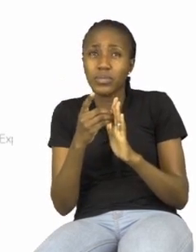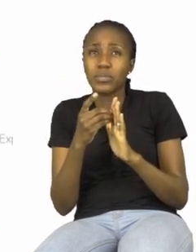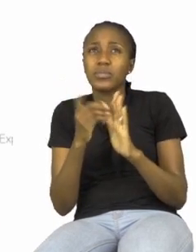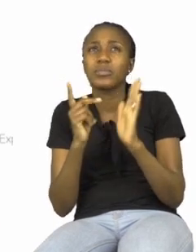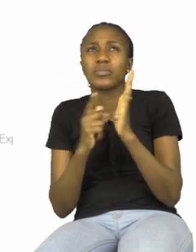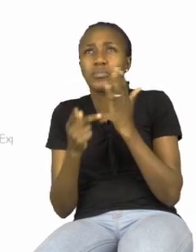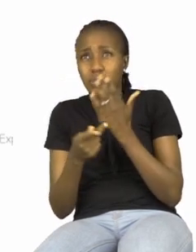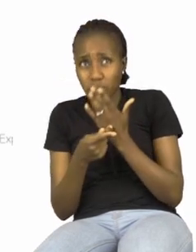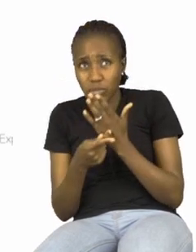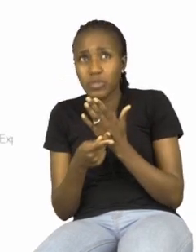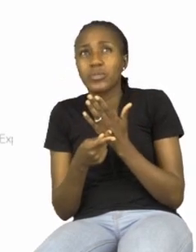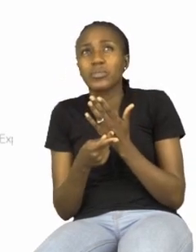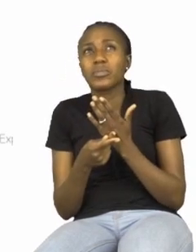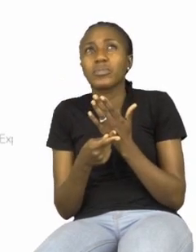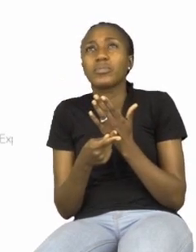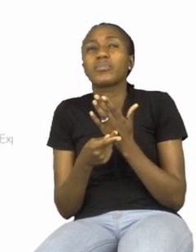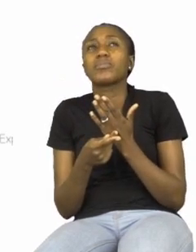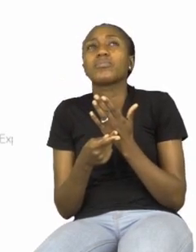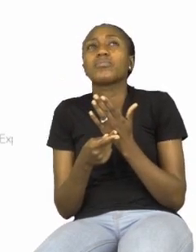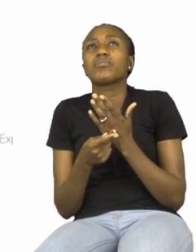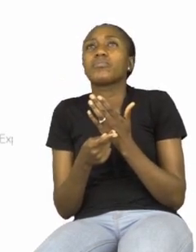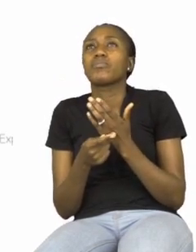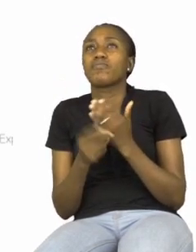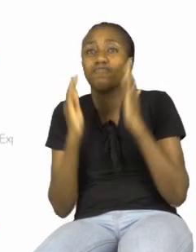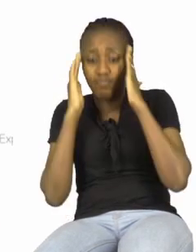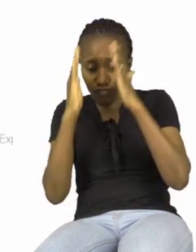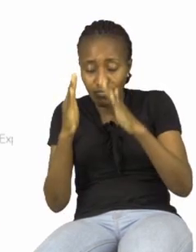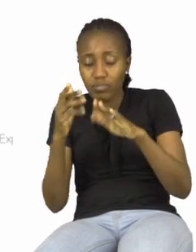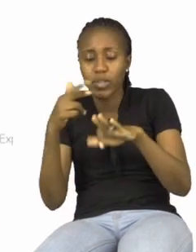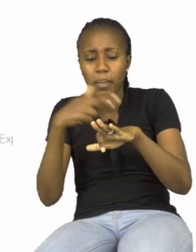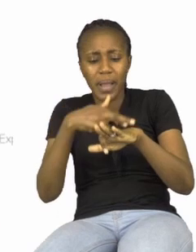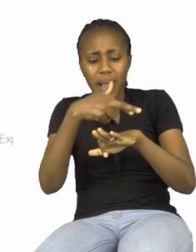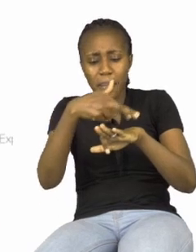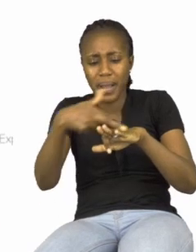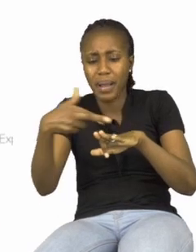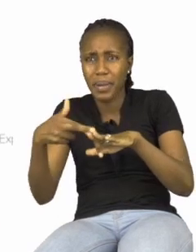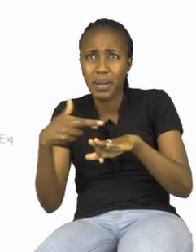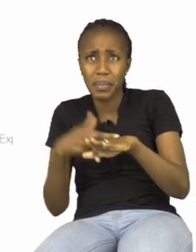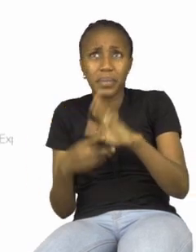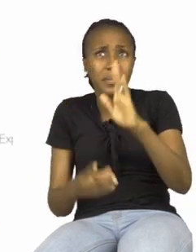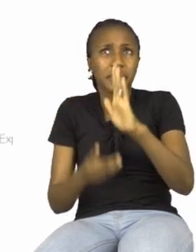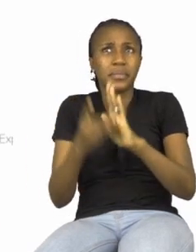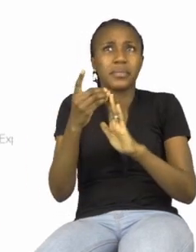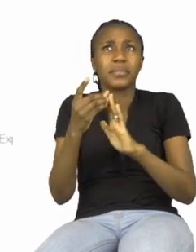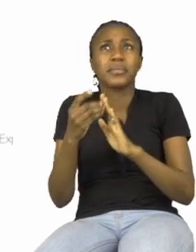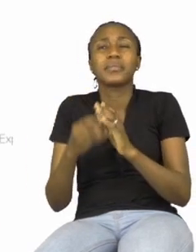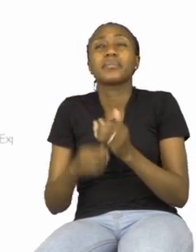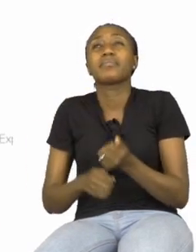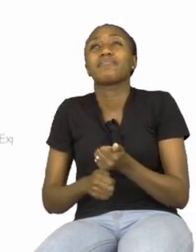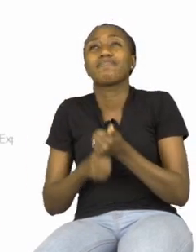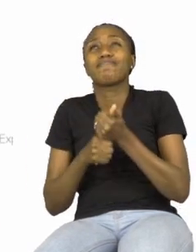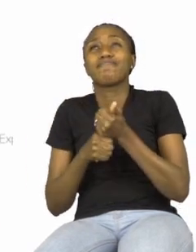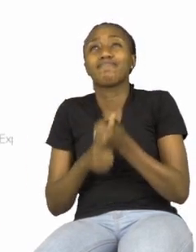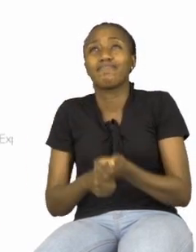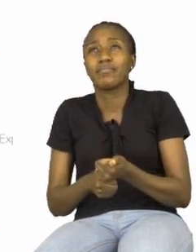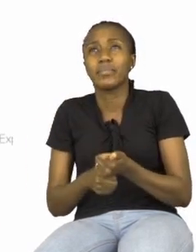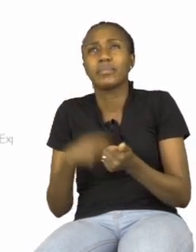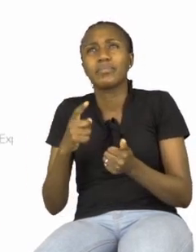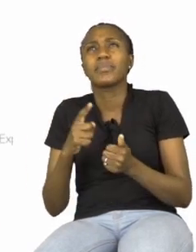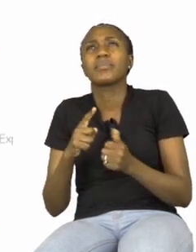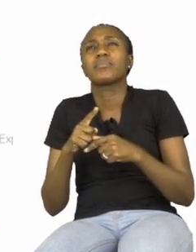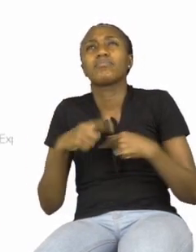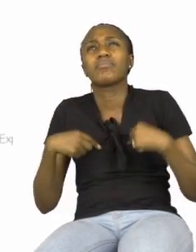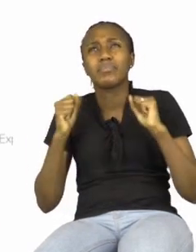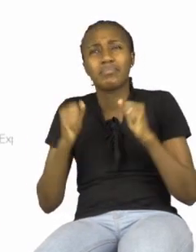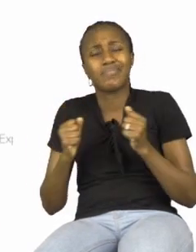big program on at the moment that is going to go to all the regions and start developing hockey. But we need to promote that positive image of